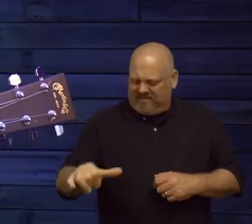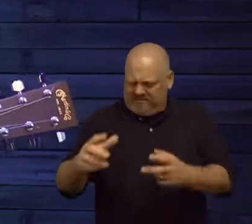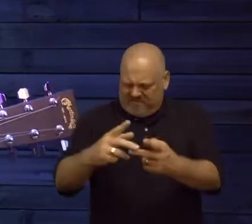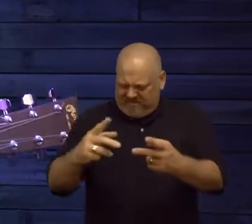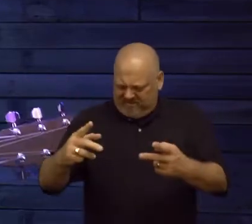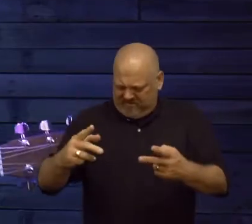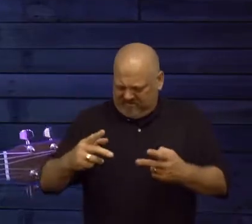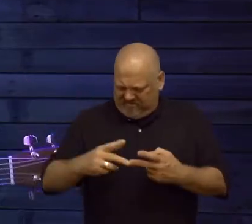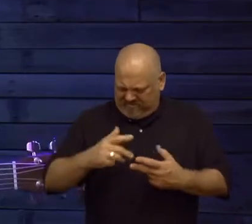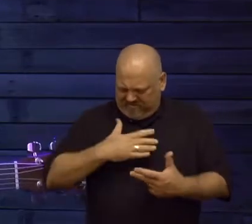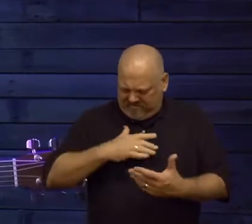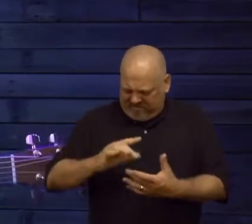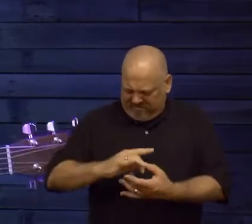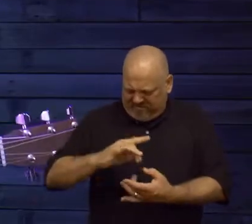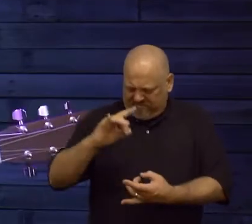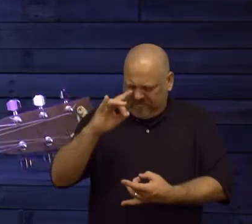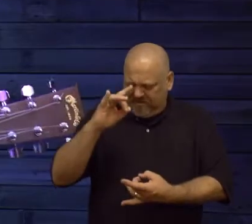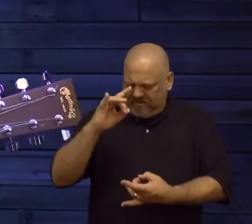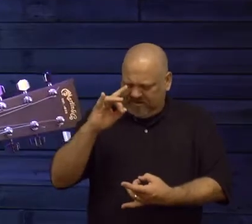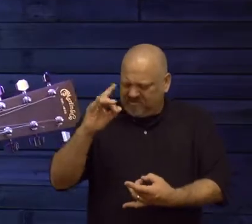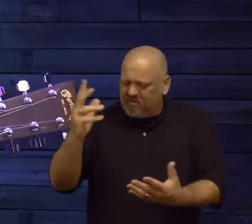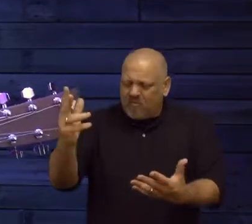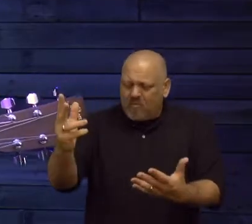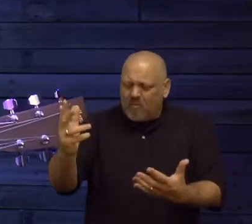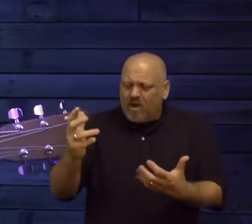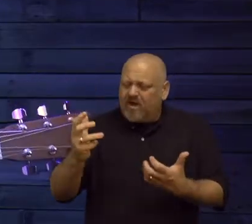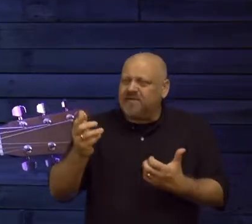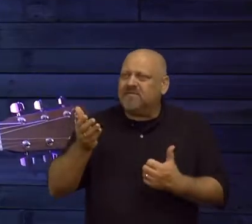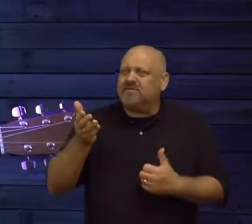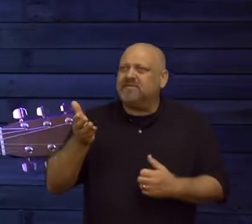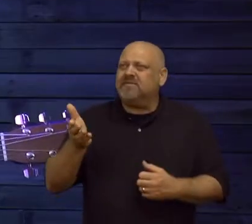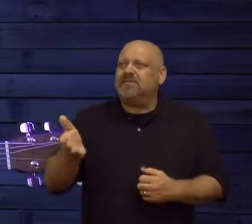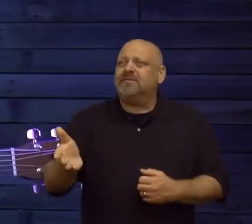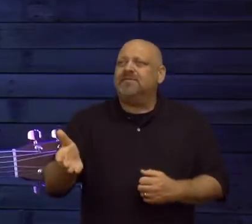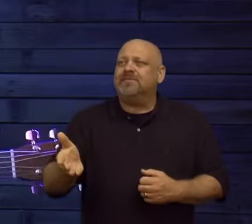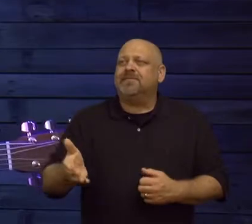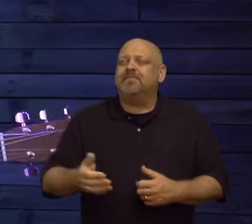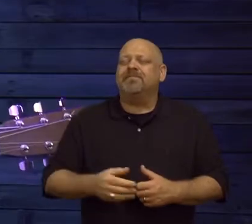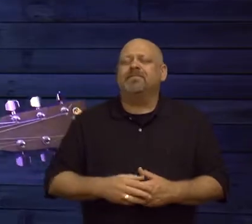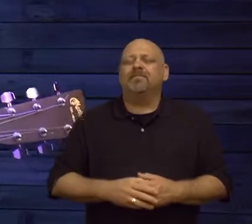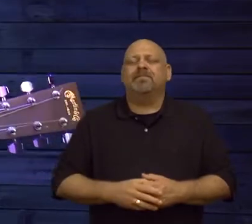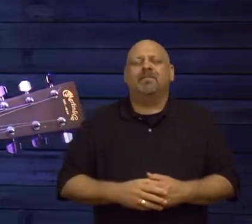It's where my spirit, it longs to be.